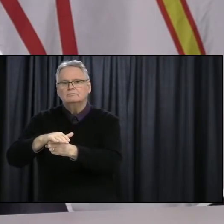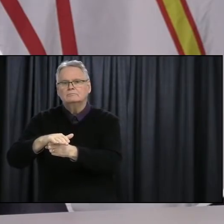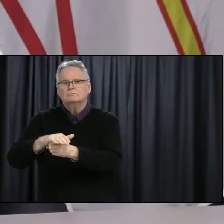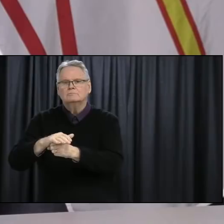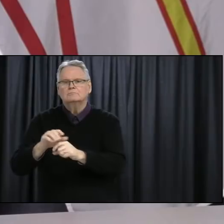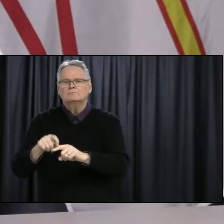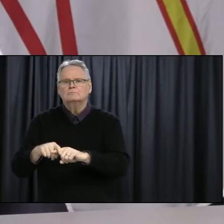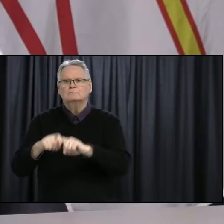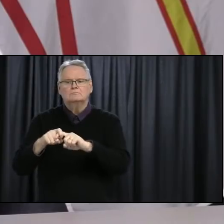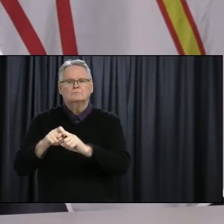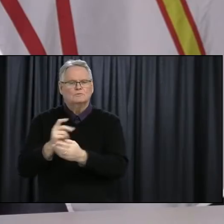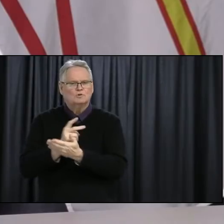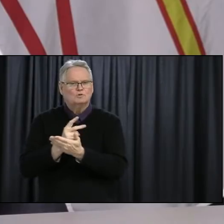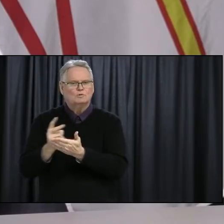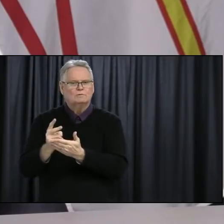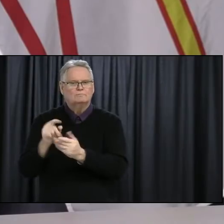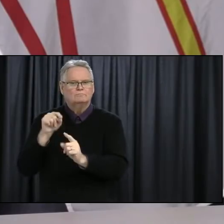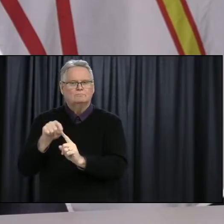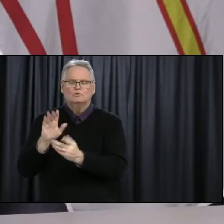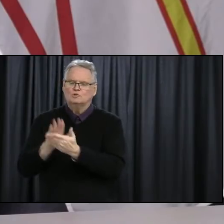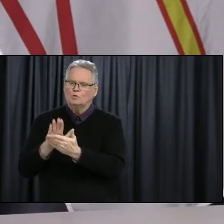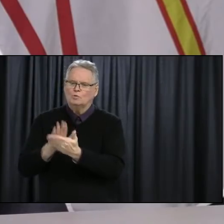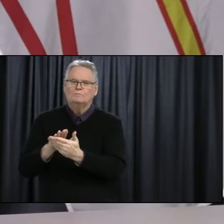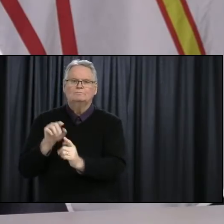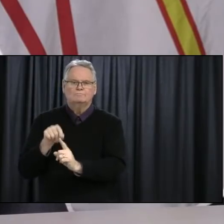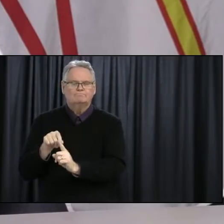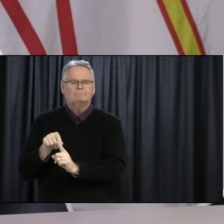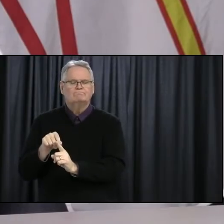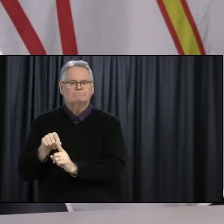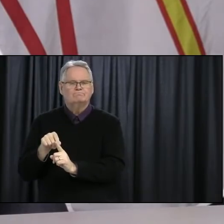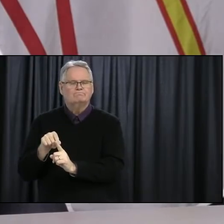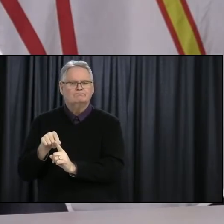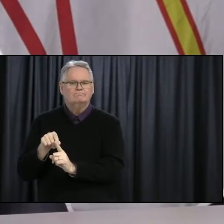determine at that time if it continues beyond the 2-week period.